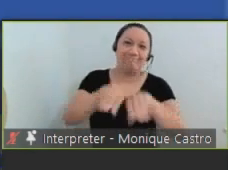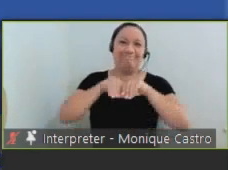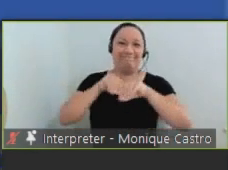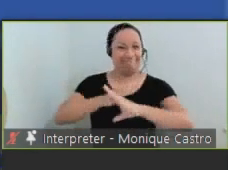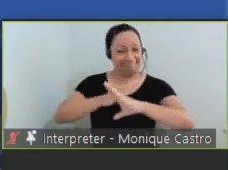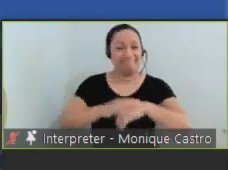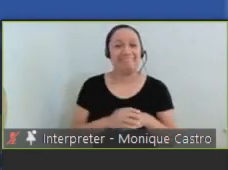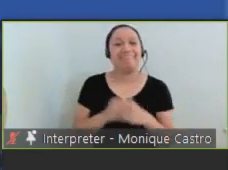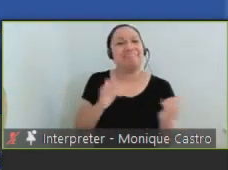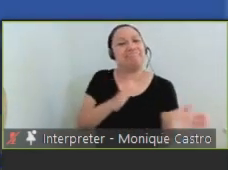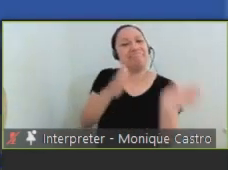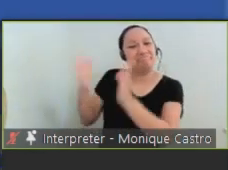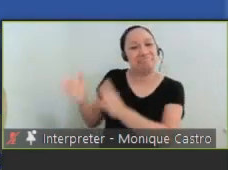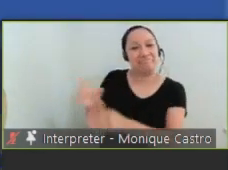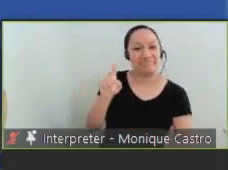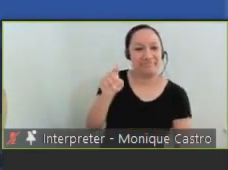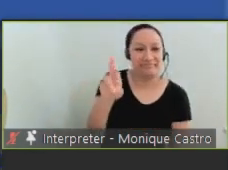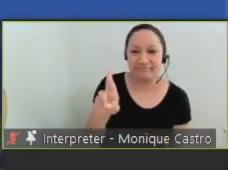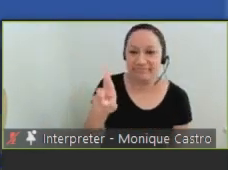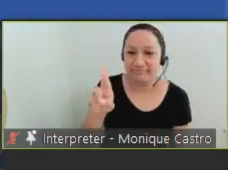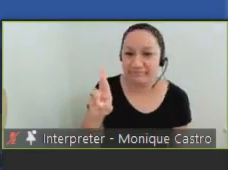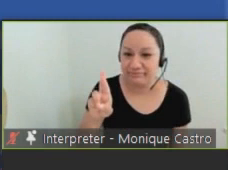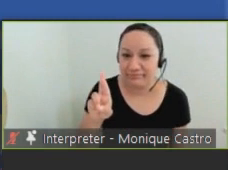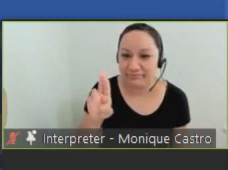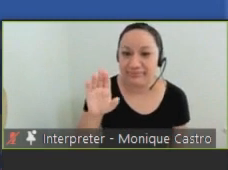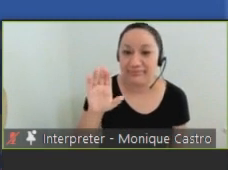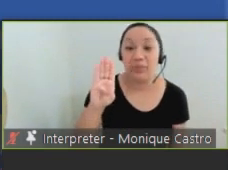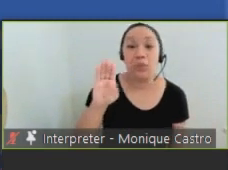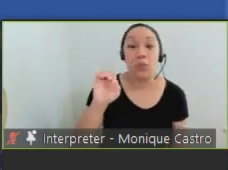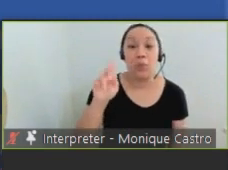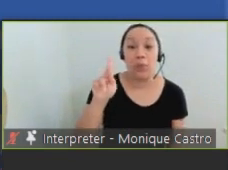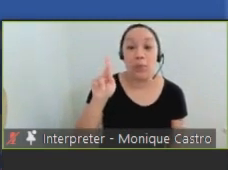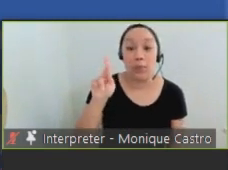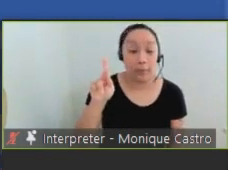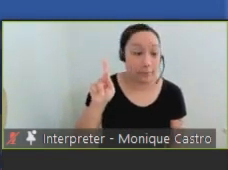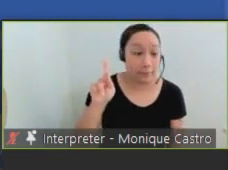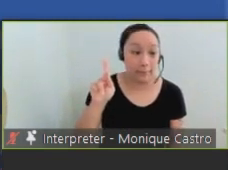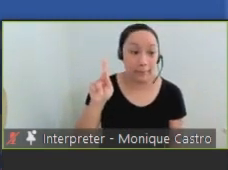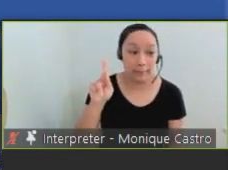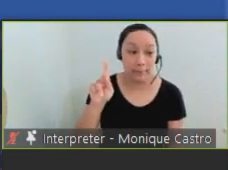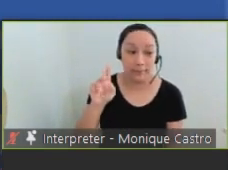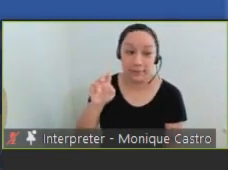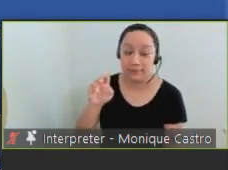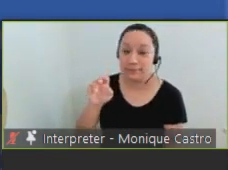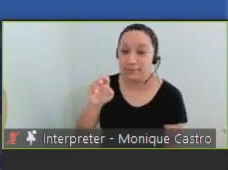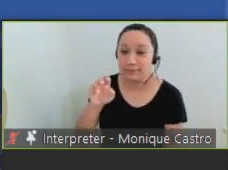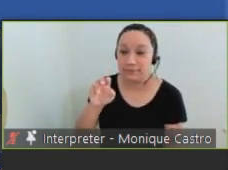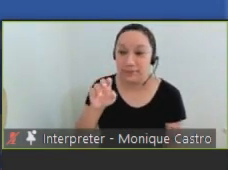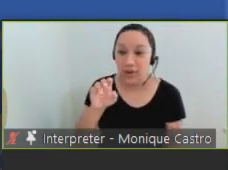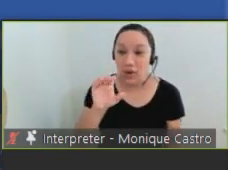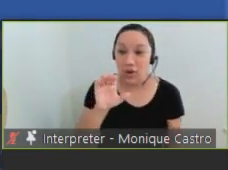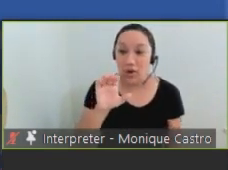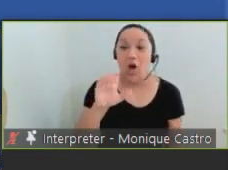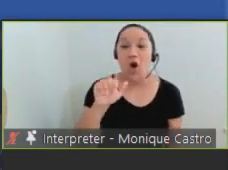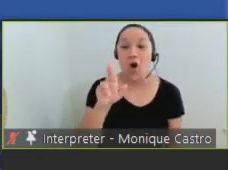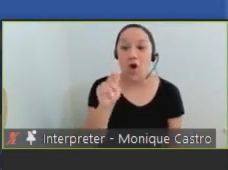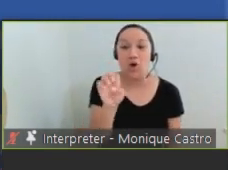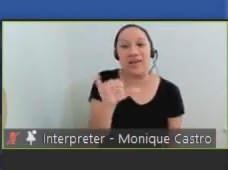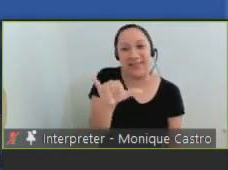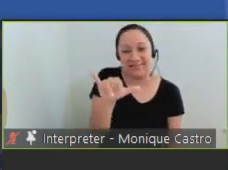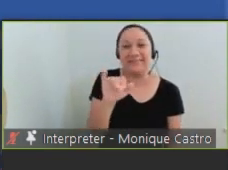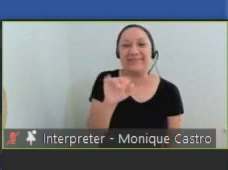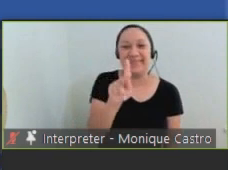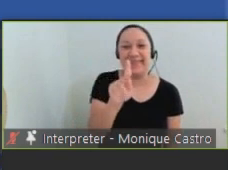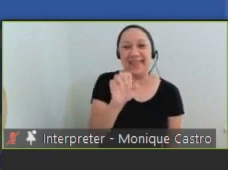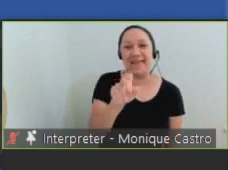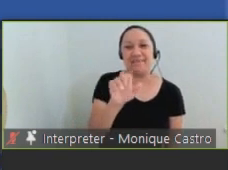Hi, thanks very much, Dr. Hurley, and thank you all very much for the opportunity to be here and speak with you. Again, my name is Dr. Kevin Carney. I'm